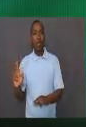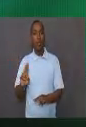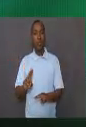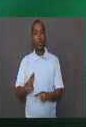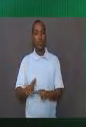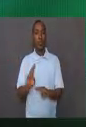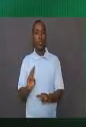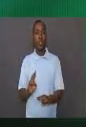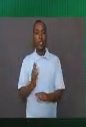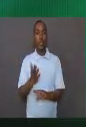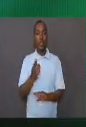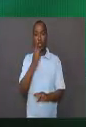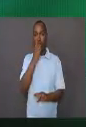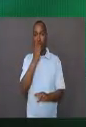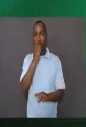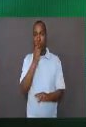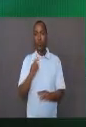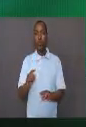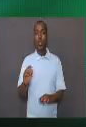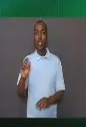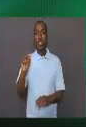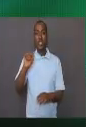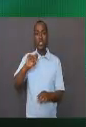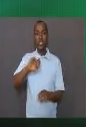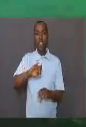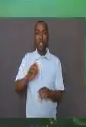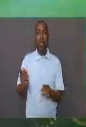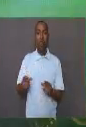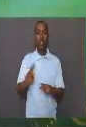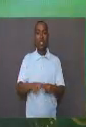to culture on the gelled surface.